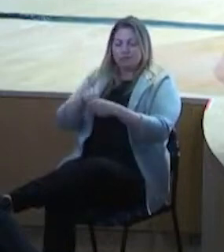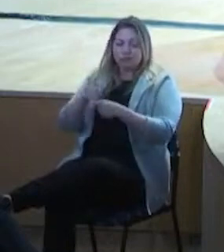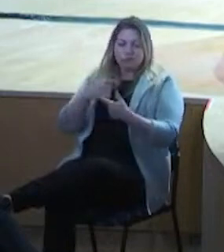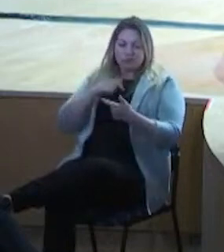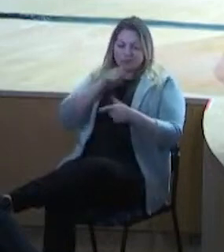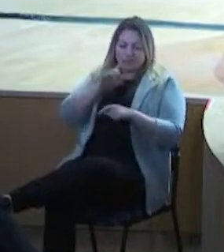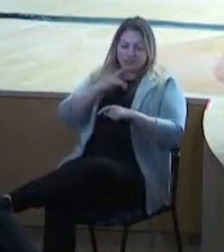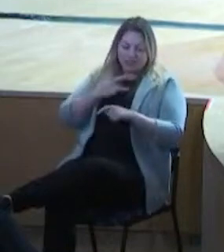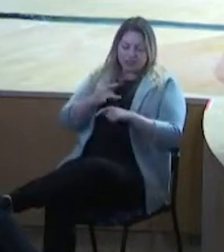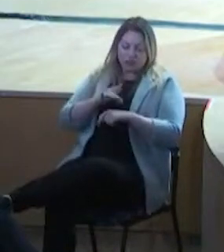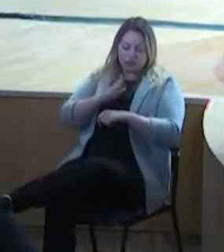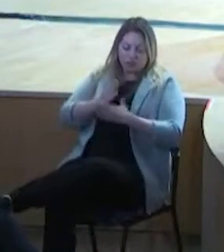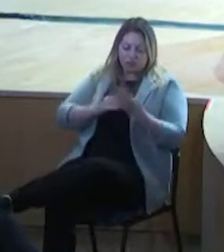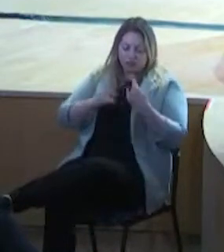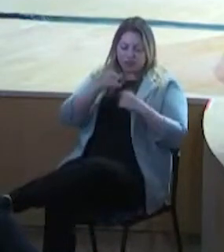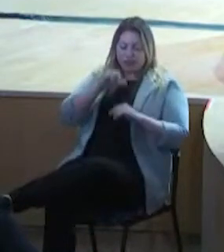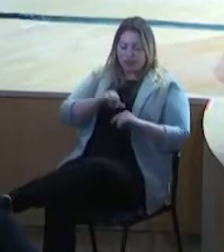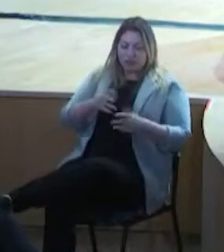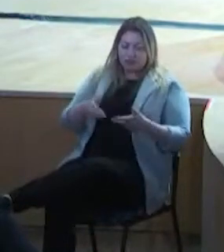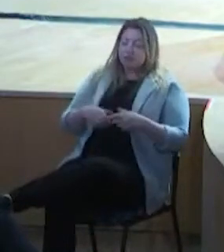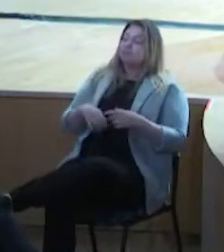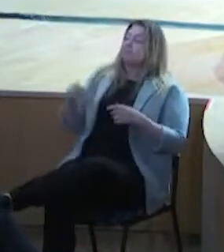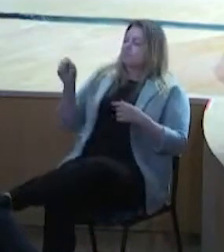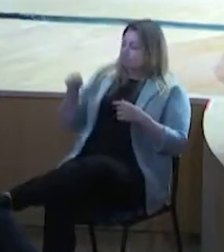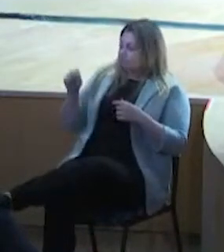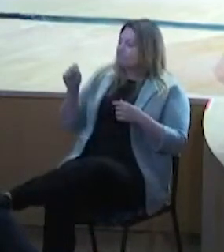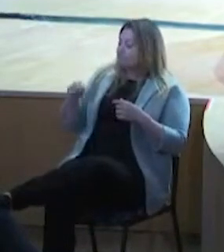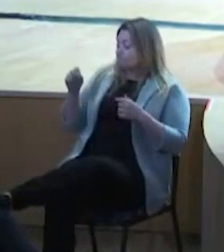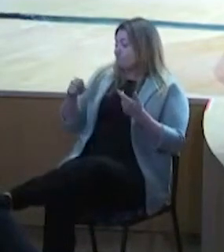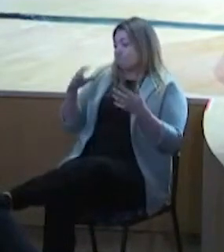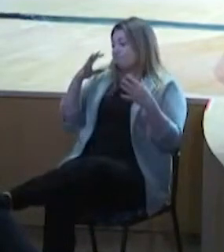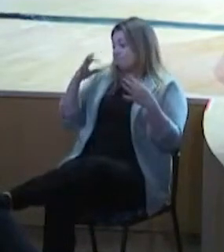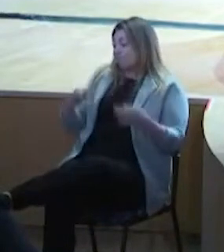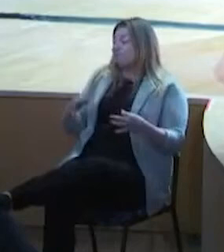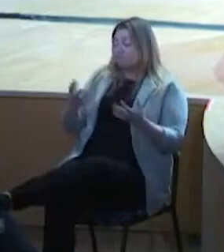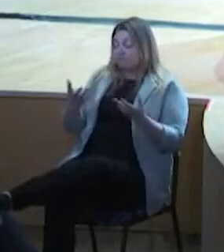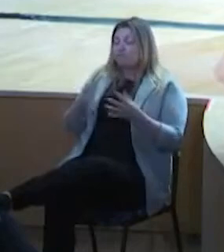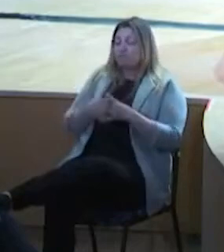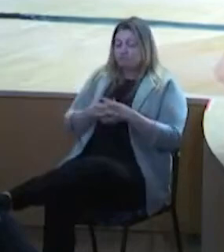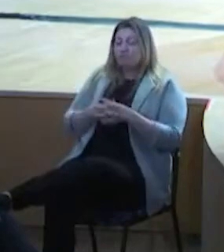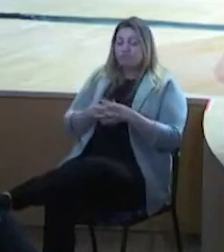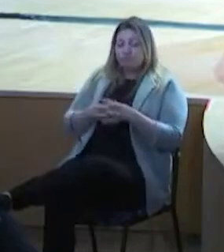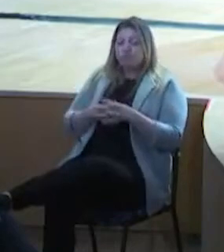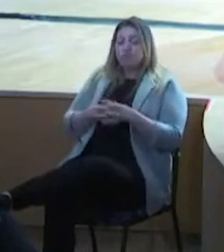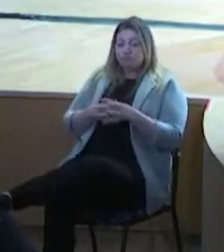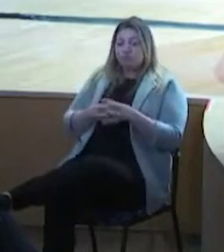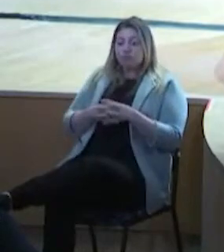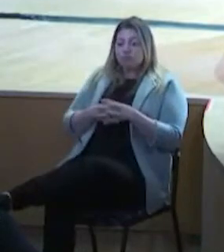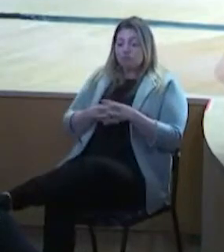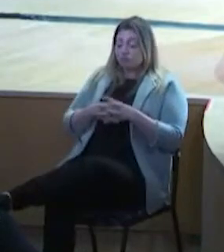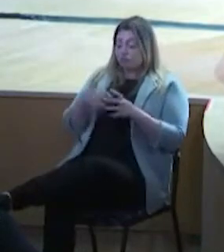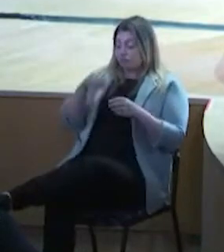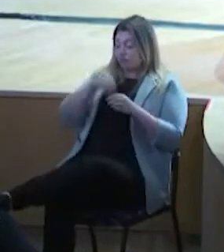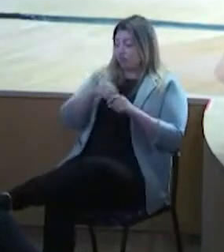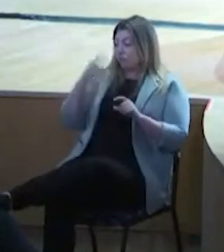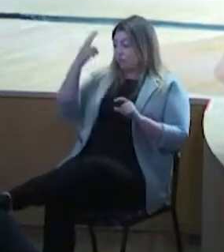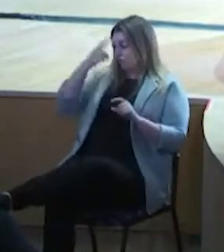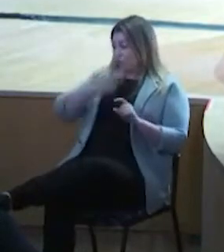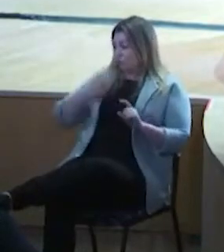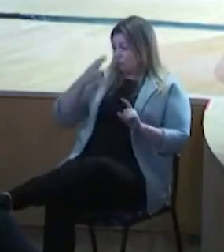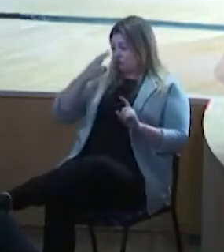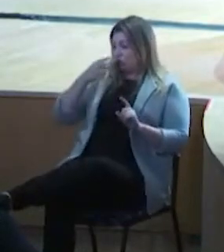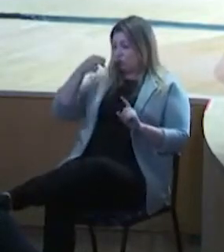the Avapua'a system. Yeah, totally. So basically, in Hawaii,